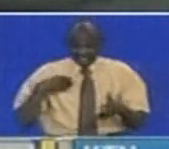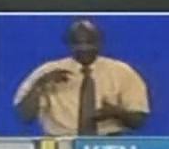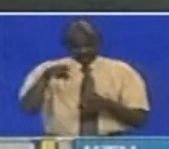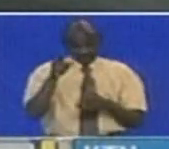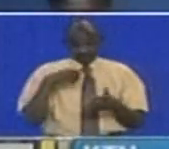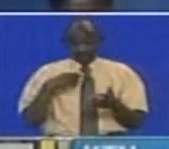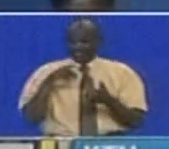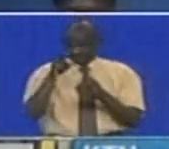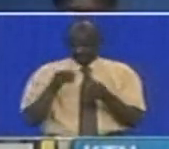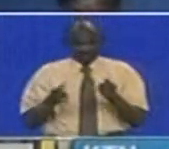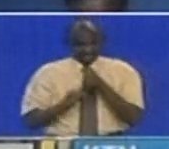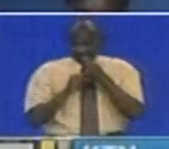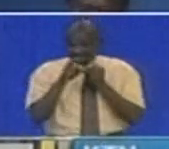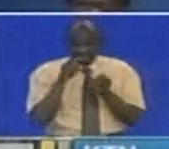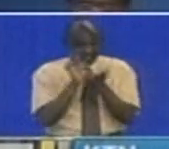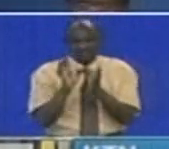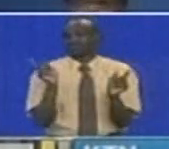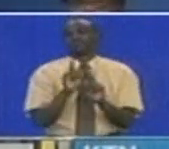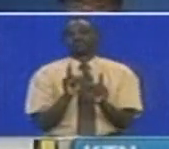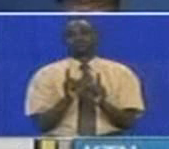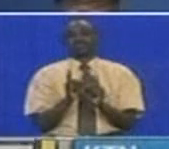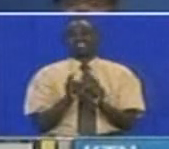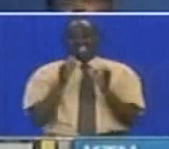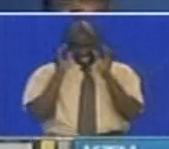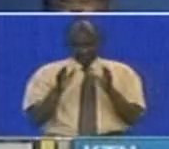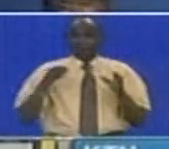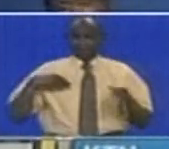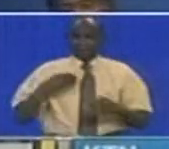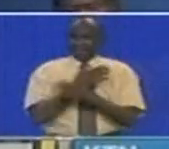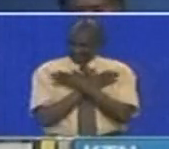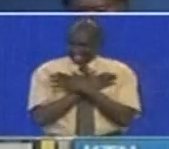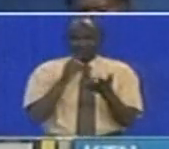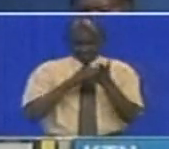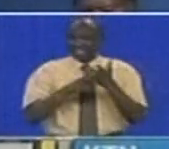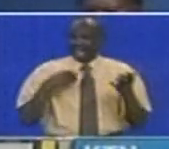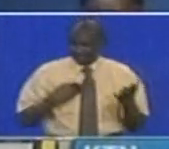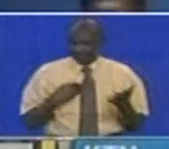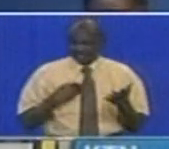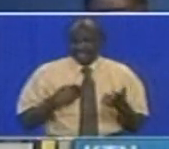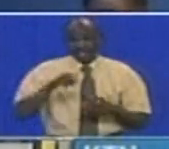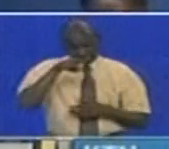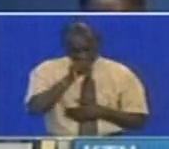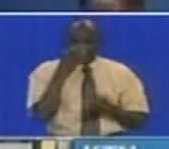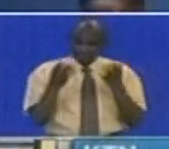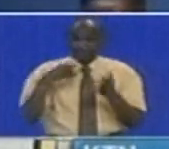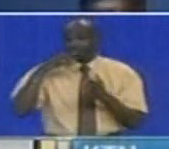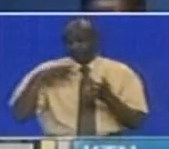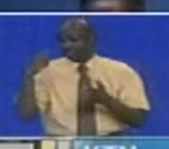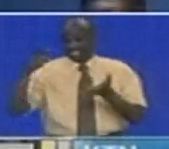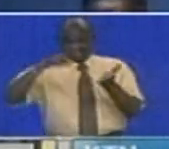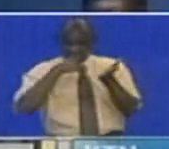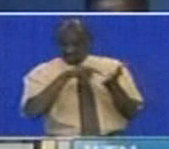ejection drive. If my friend makes a mistake, if he is accused of doing